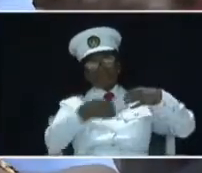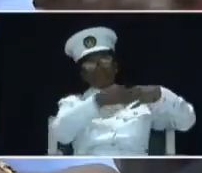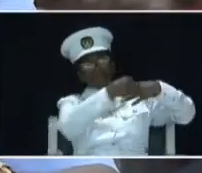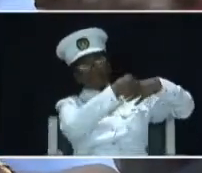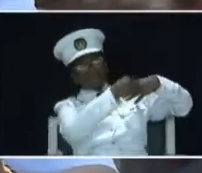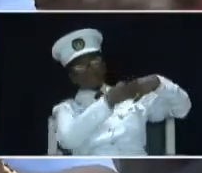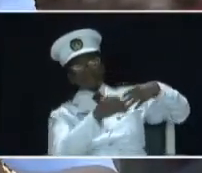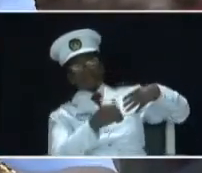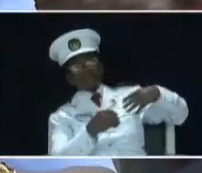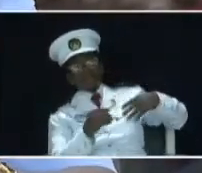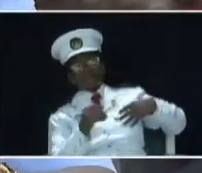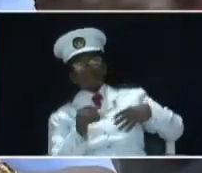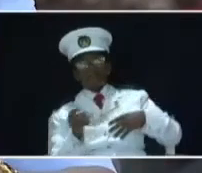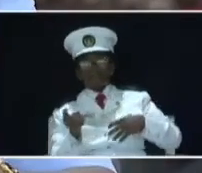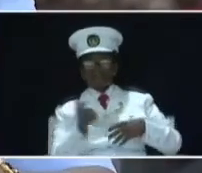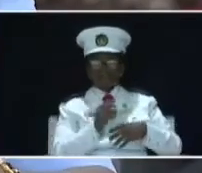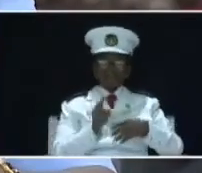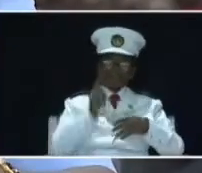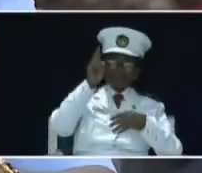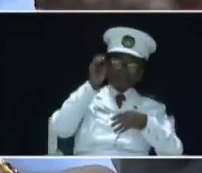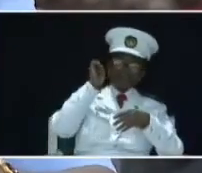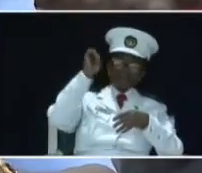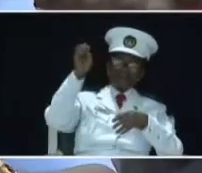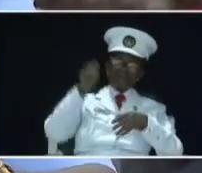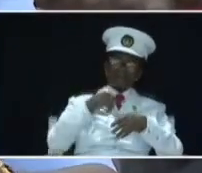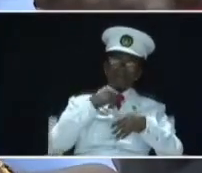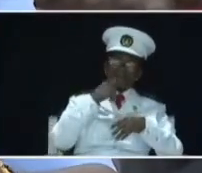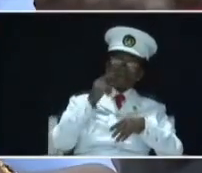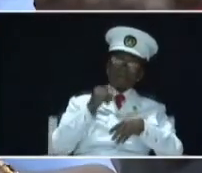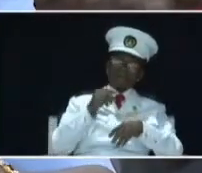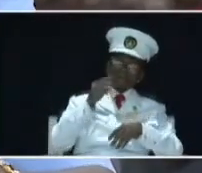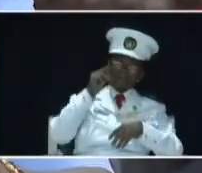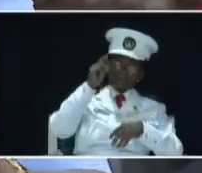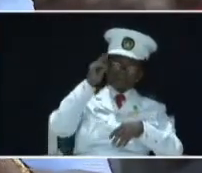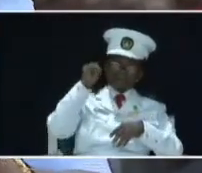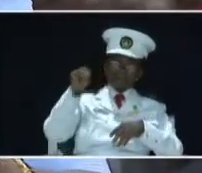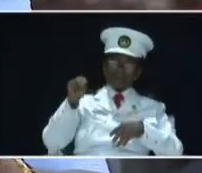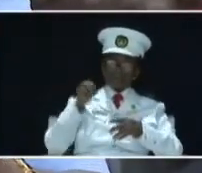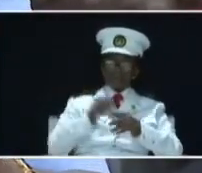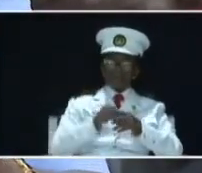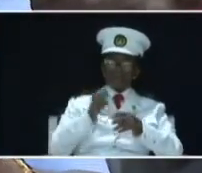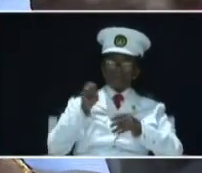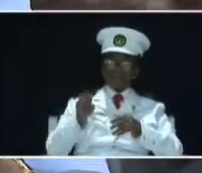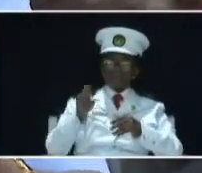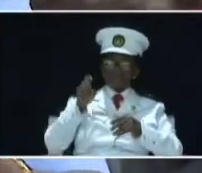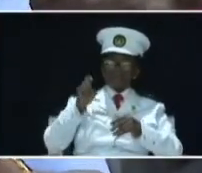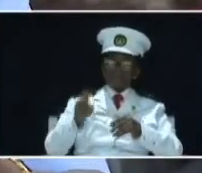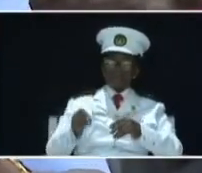He told Moses in Exodus chapter 3.